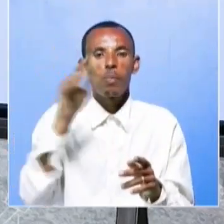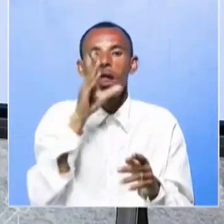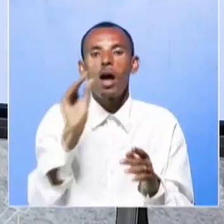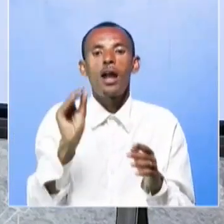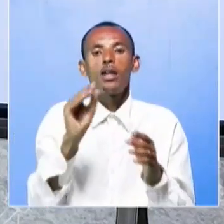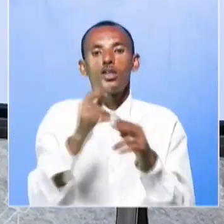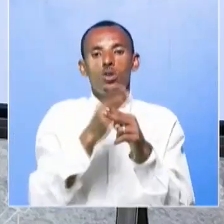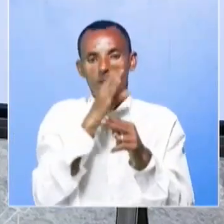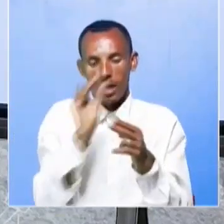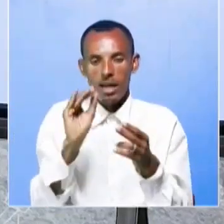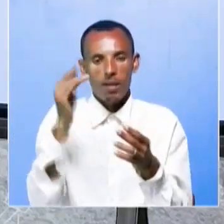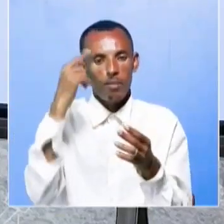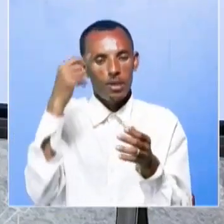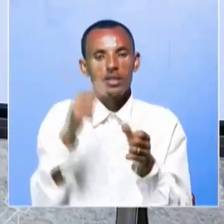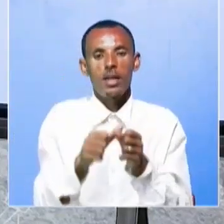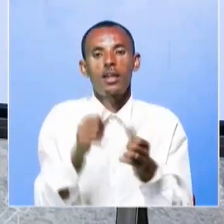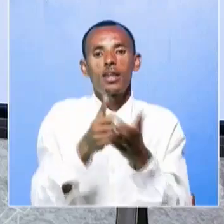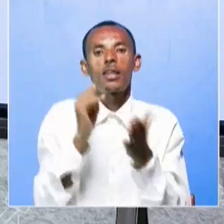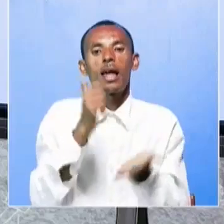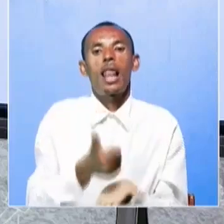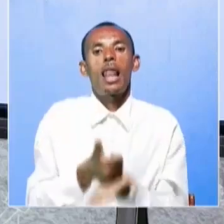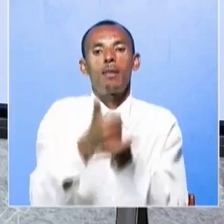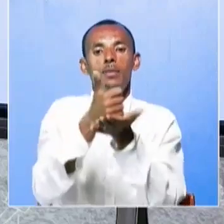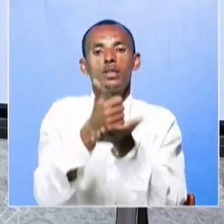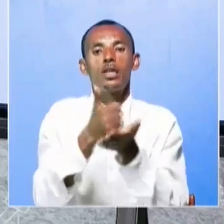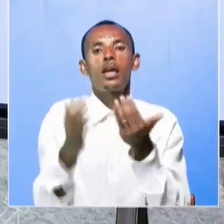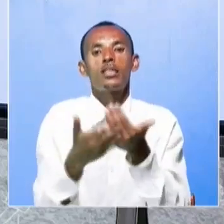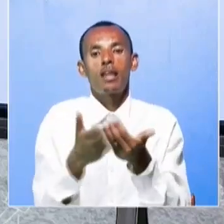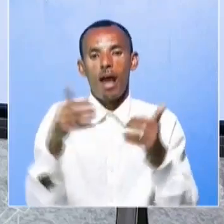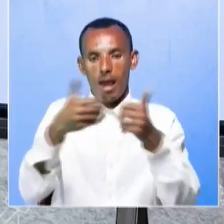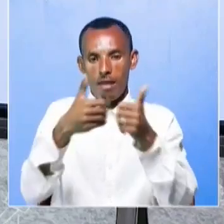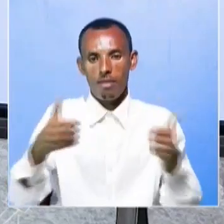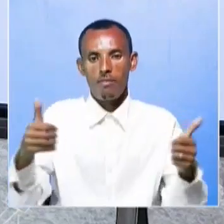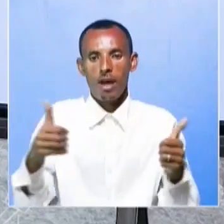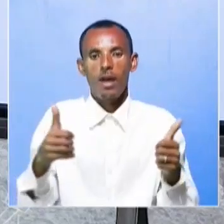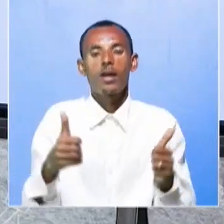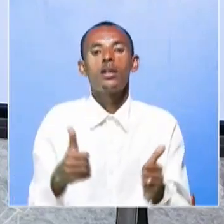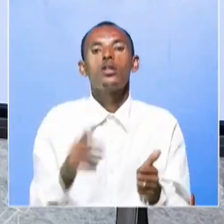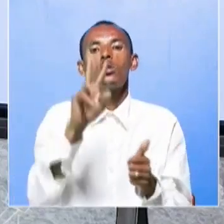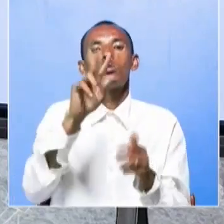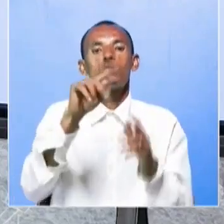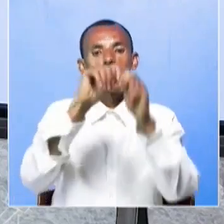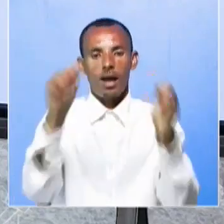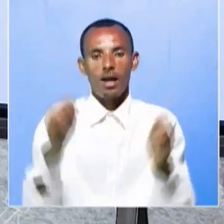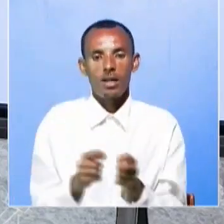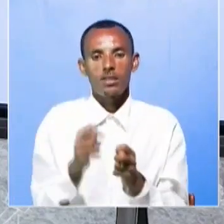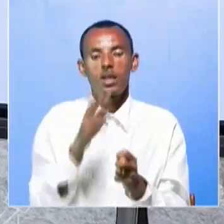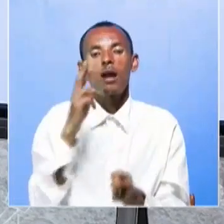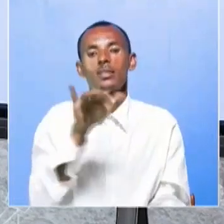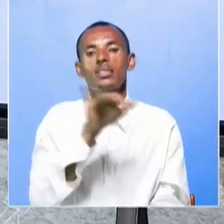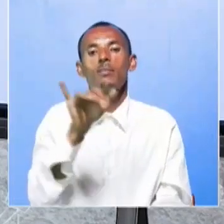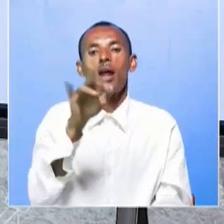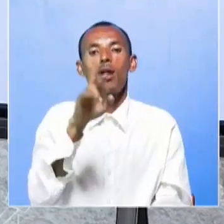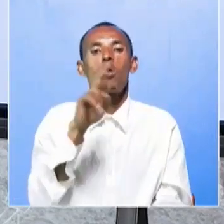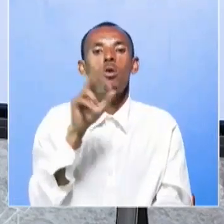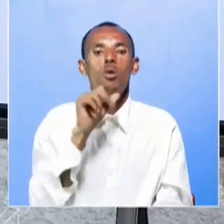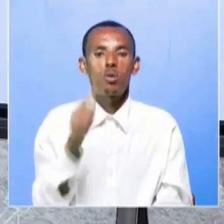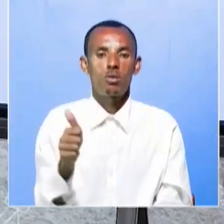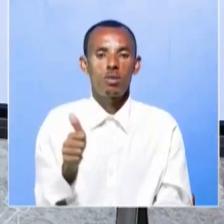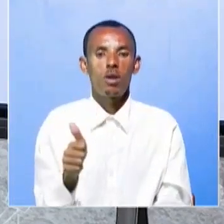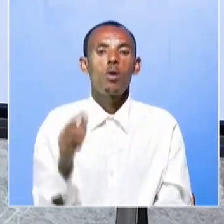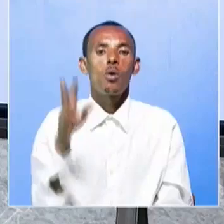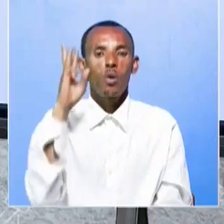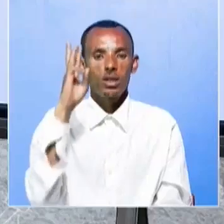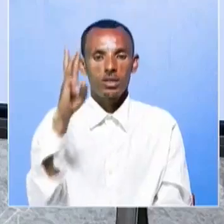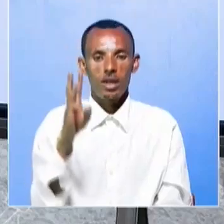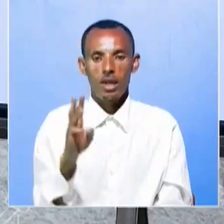and it helps us to easily identify whether two triangles are similar or not. So we will